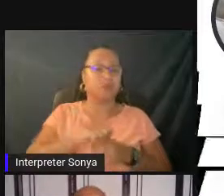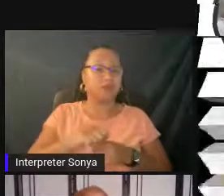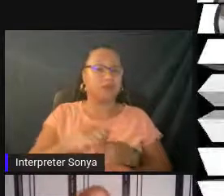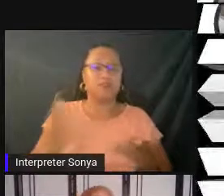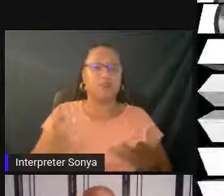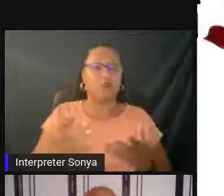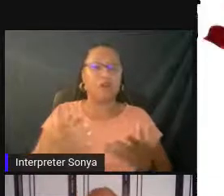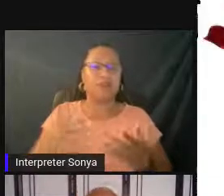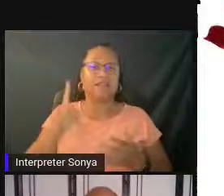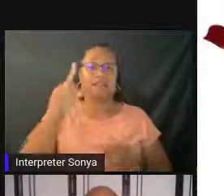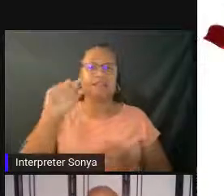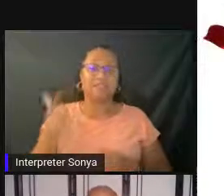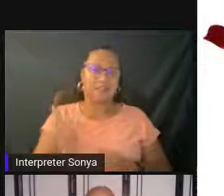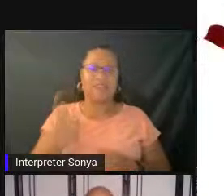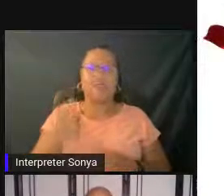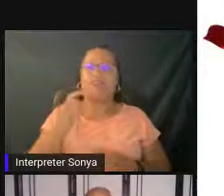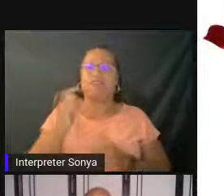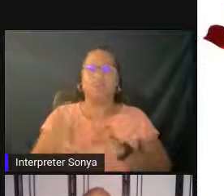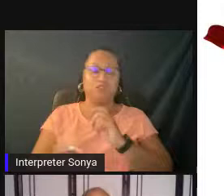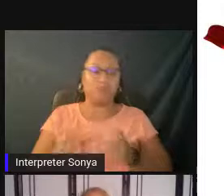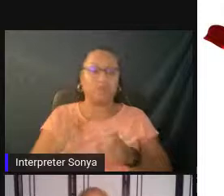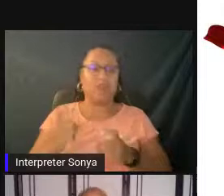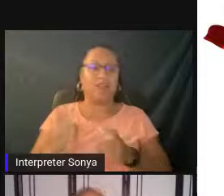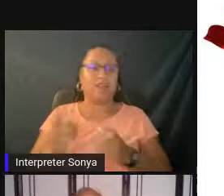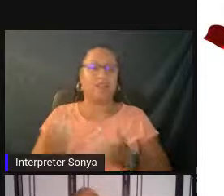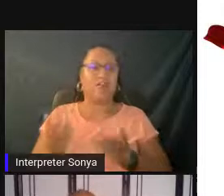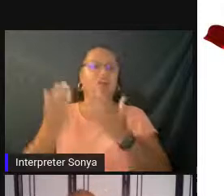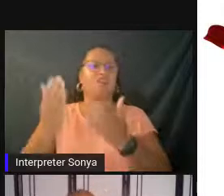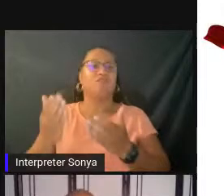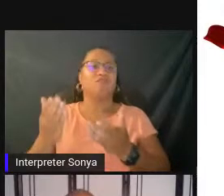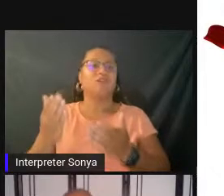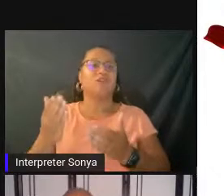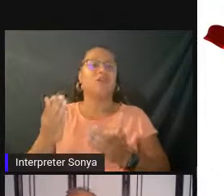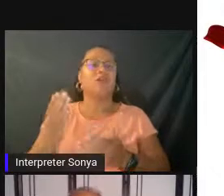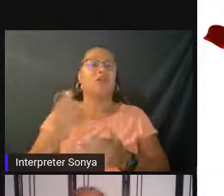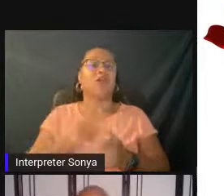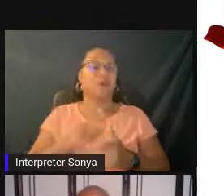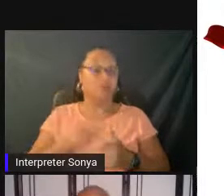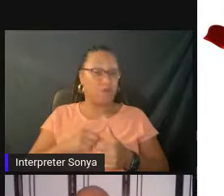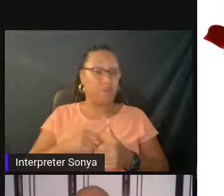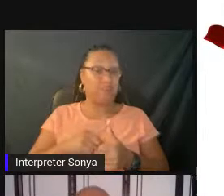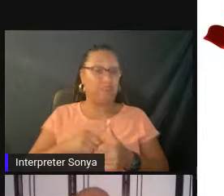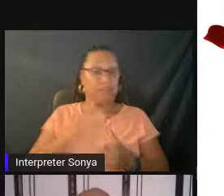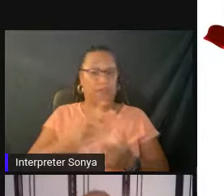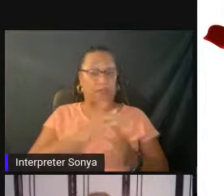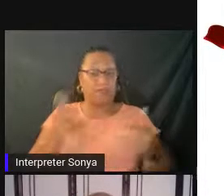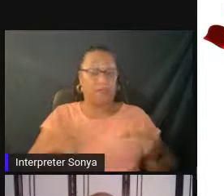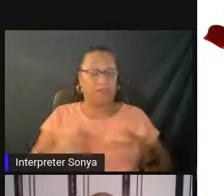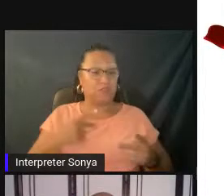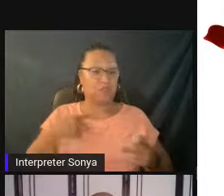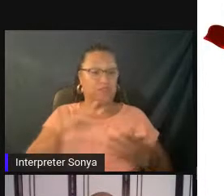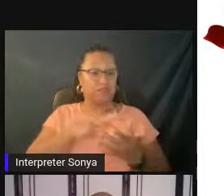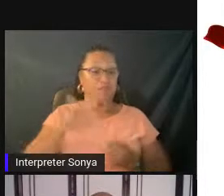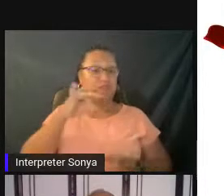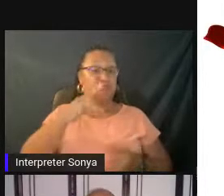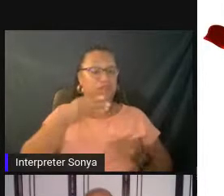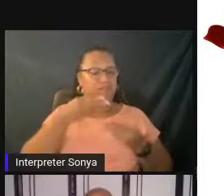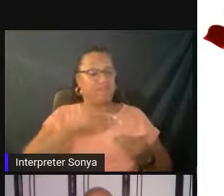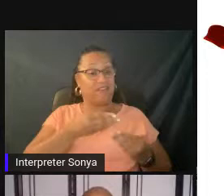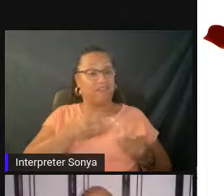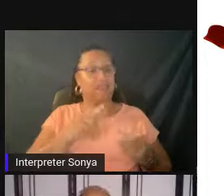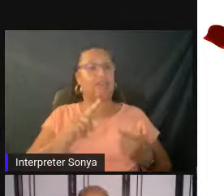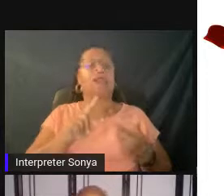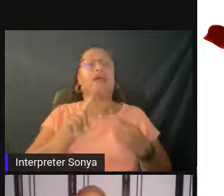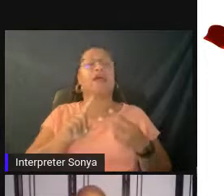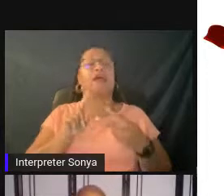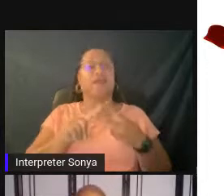of tithing, donating, offering, where we, one, are spiritually fed, and two, as Tracy